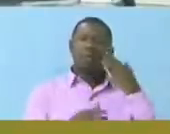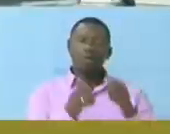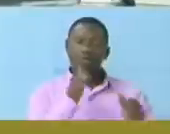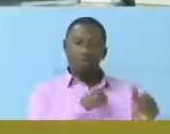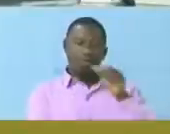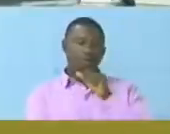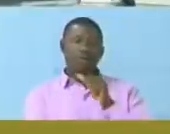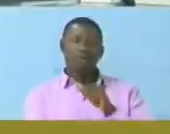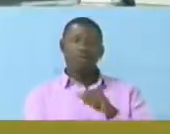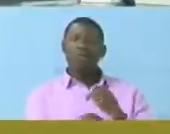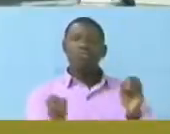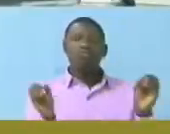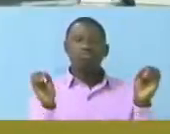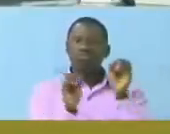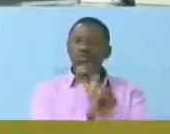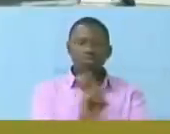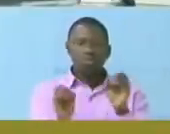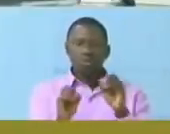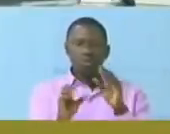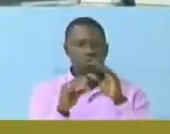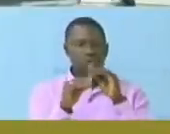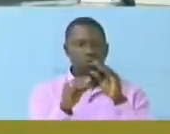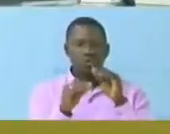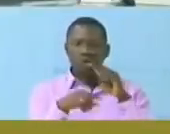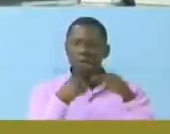nobody talked about it.